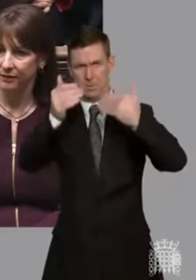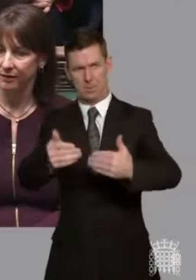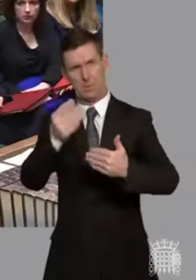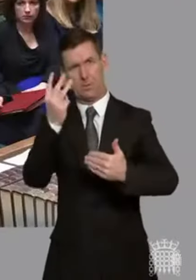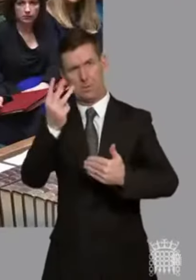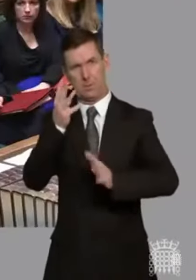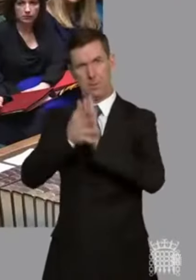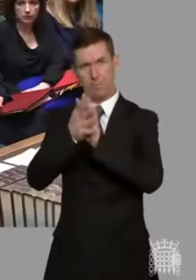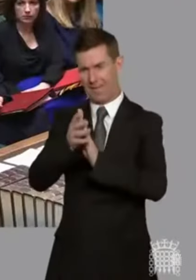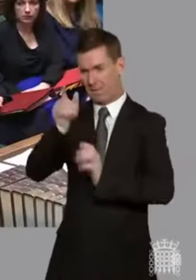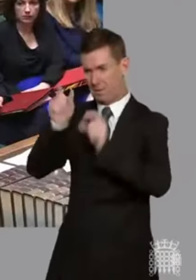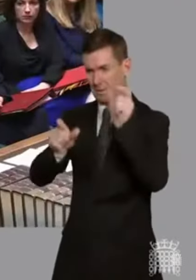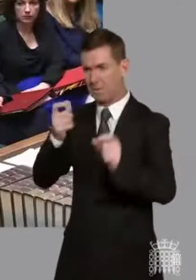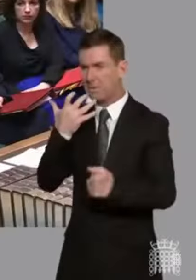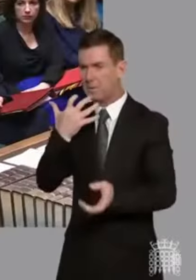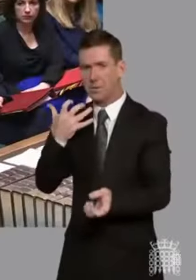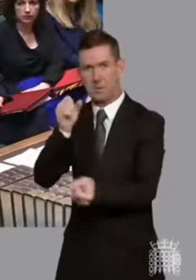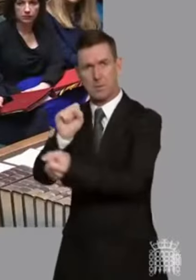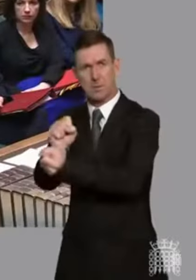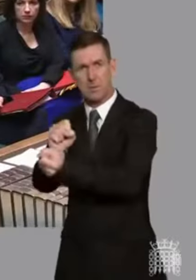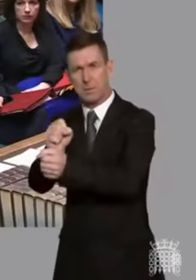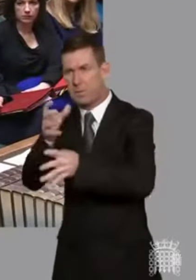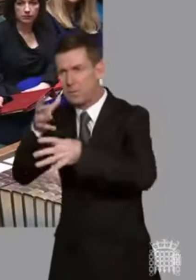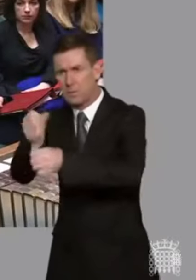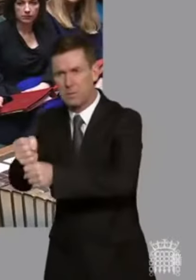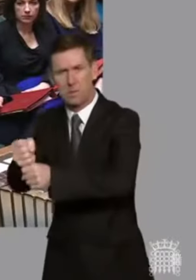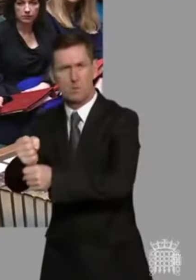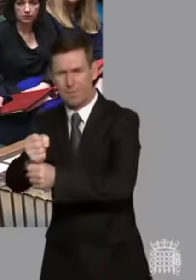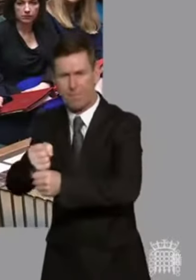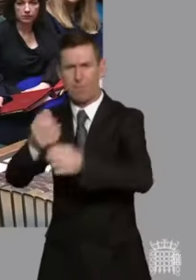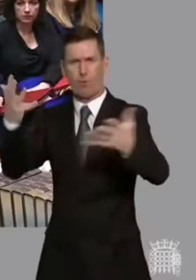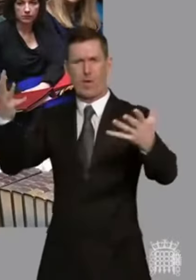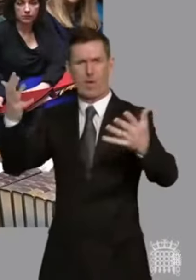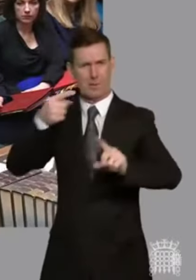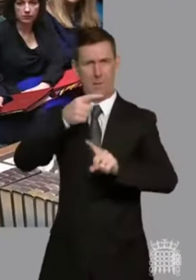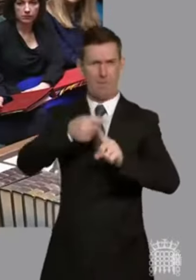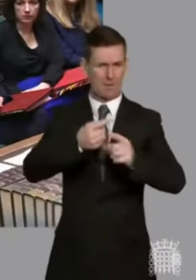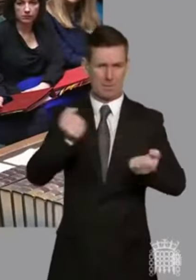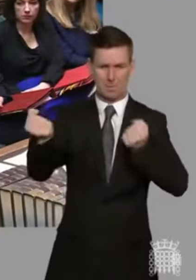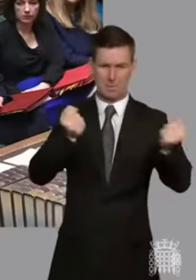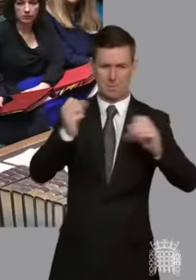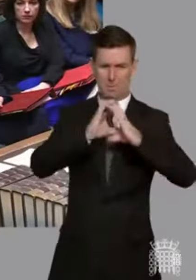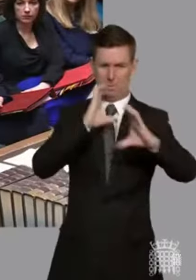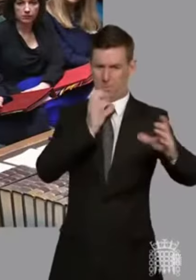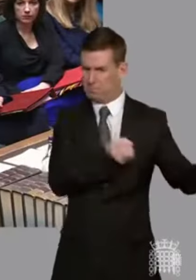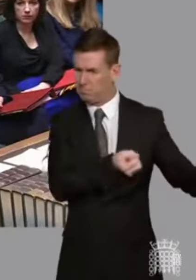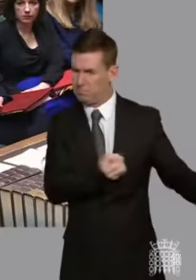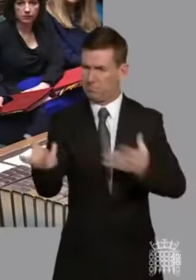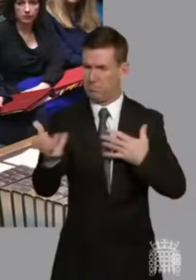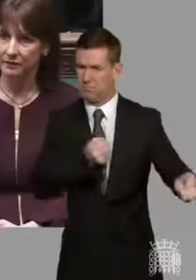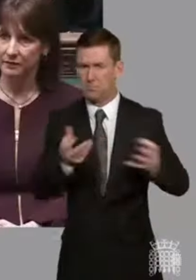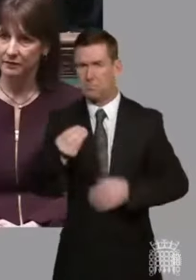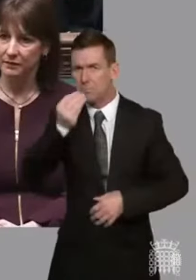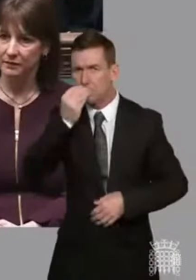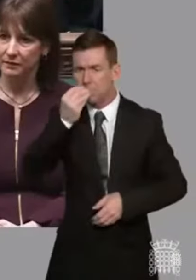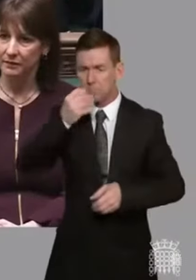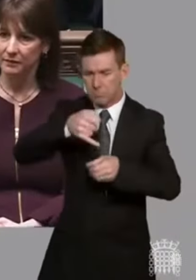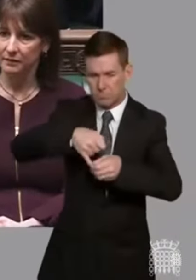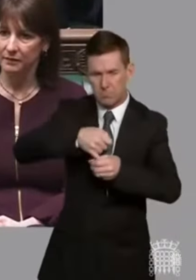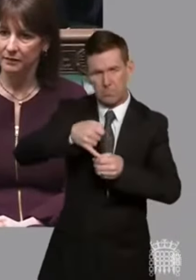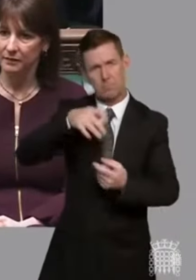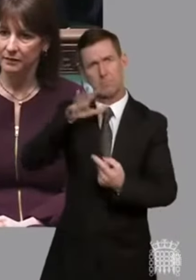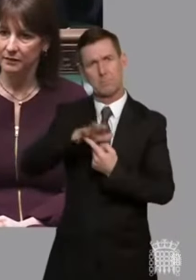speed and at the volumes that are needed. I have, from the last few weeks, two images fixed in my mind. The